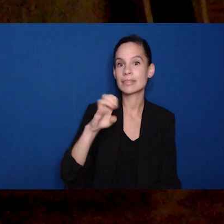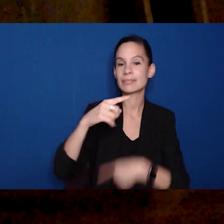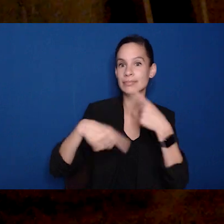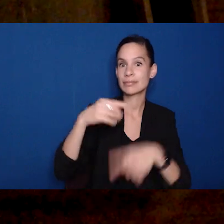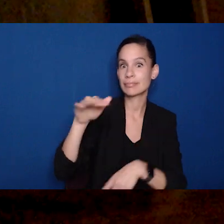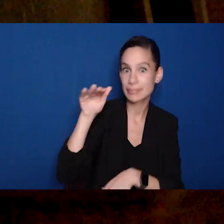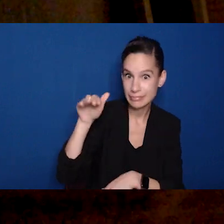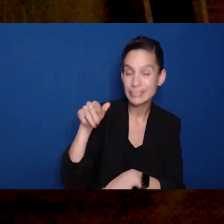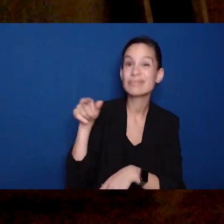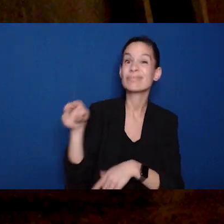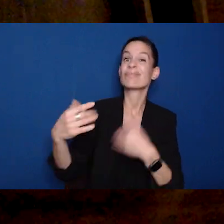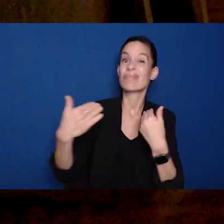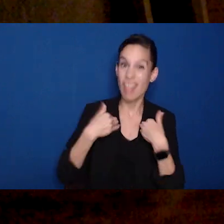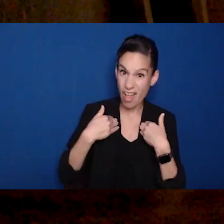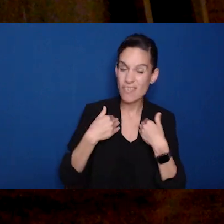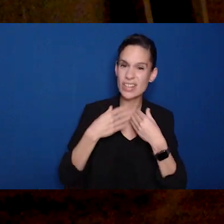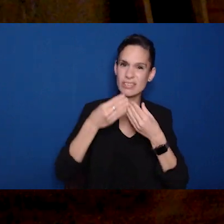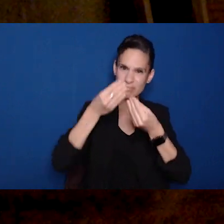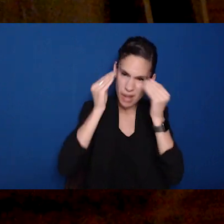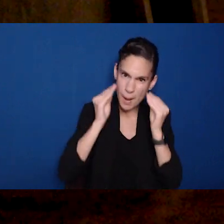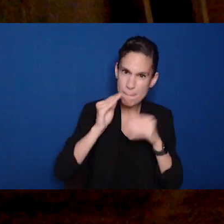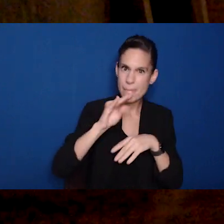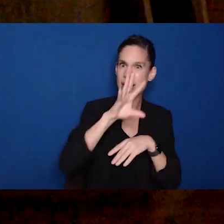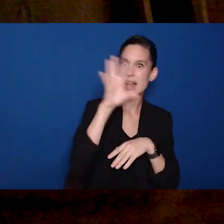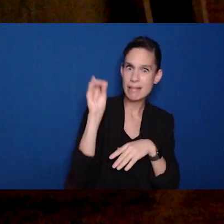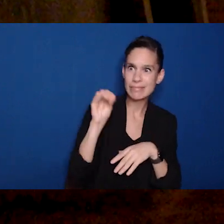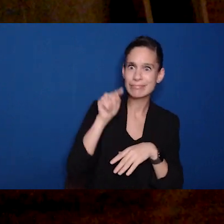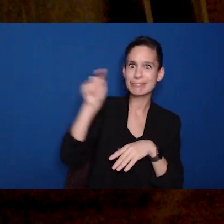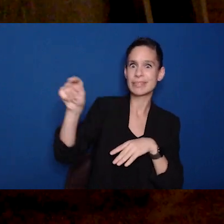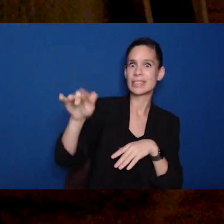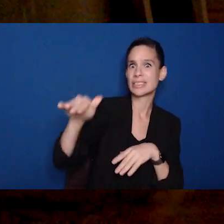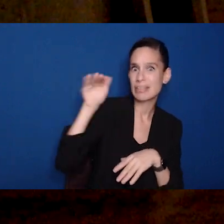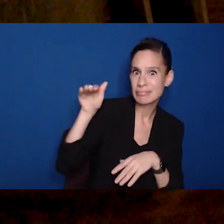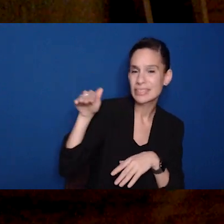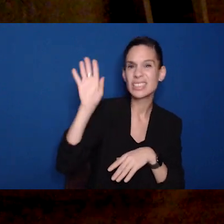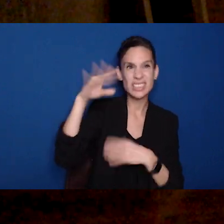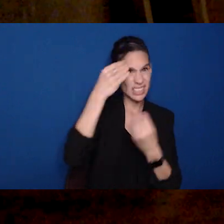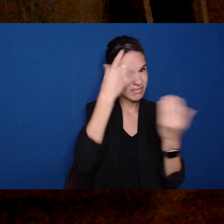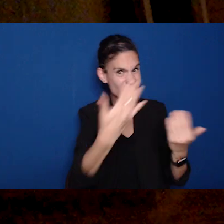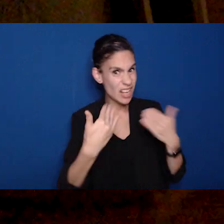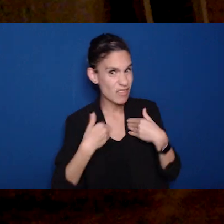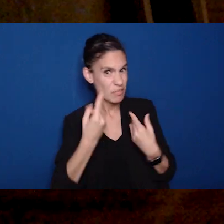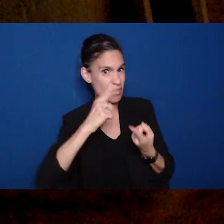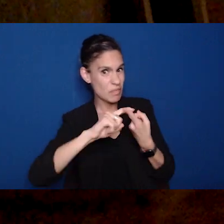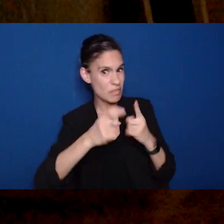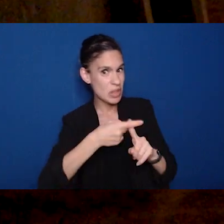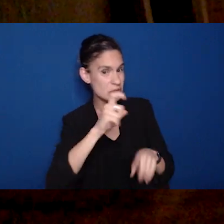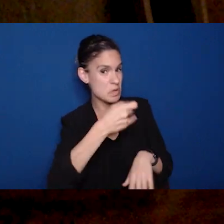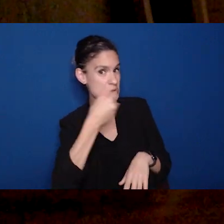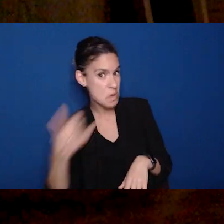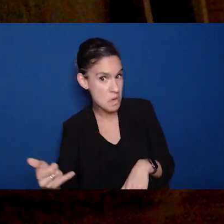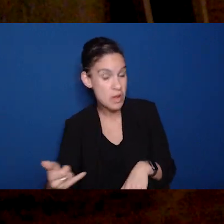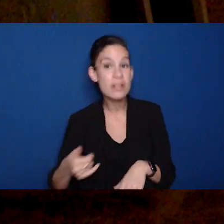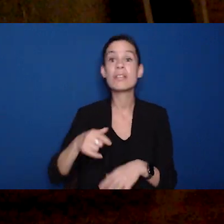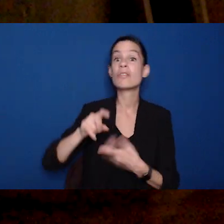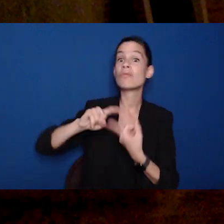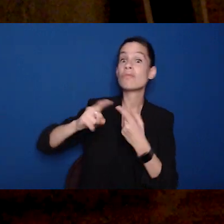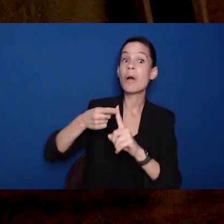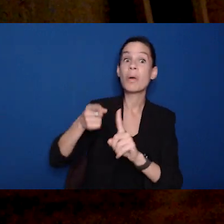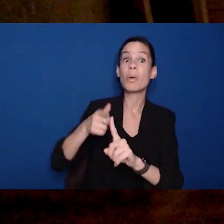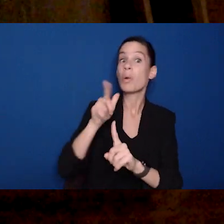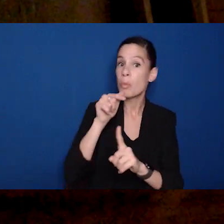owns a global makeup brand that is also based there. She has a friend who she told me I needed to